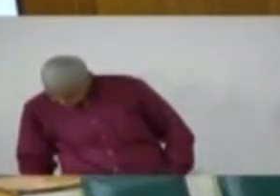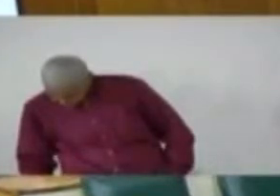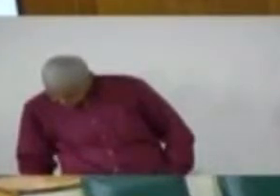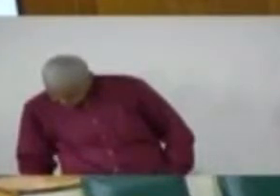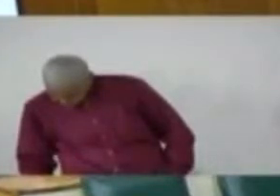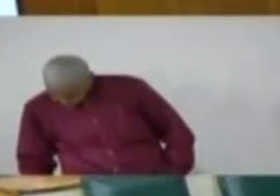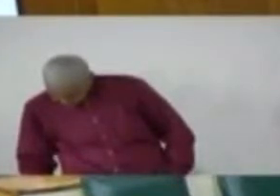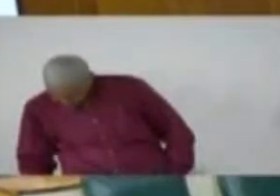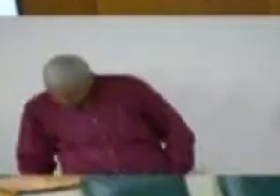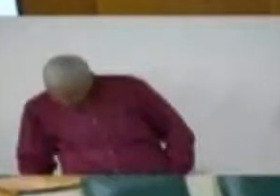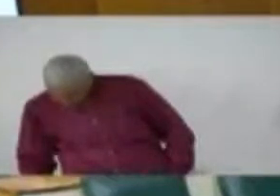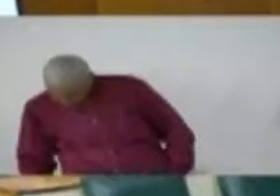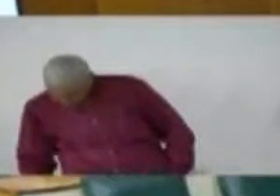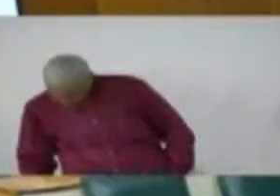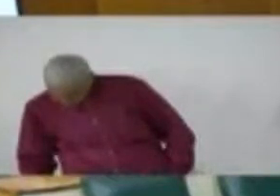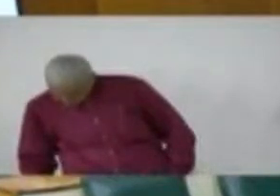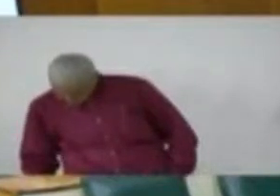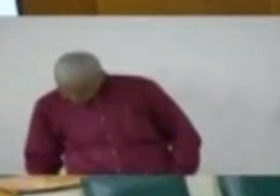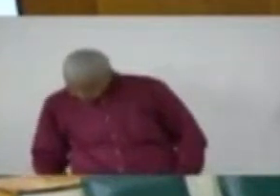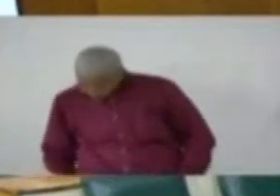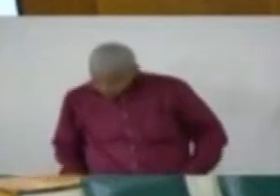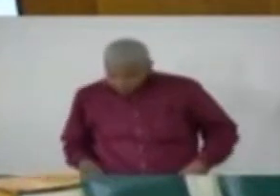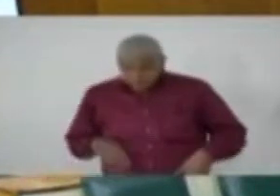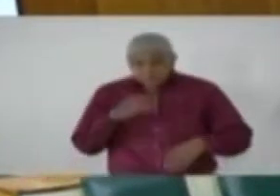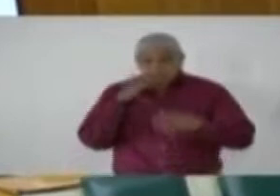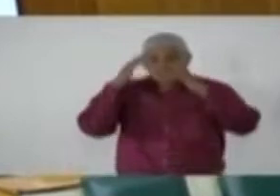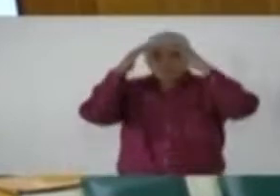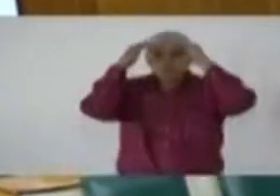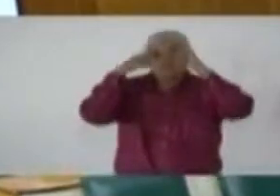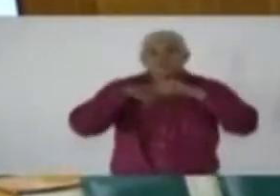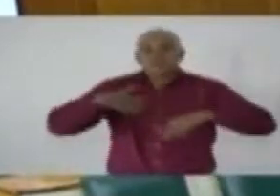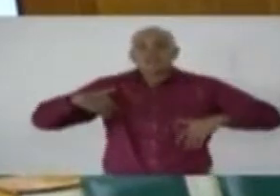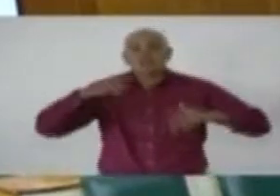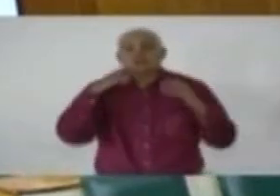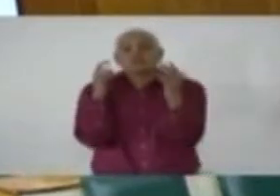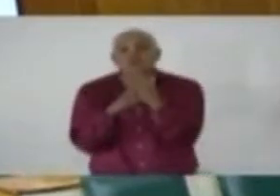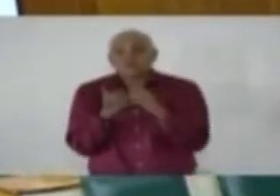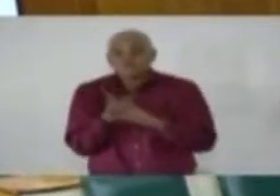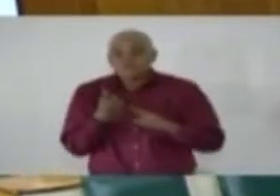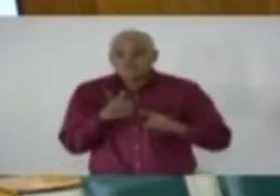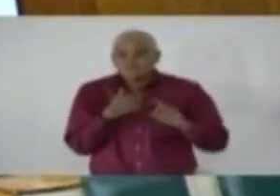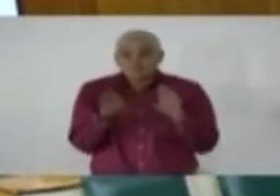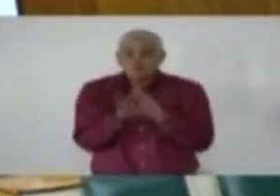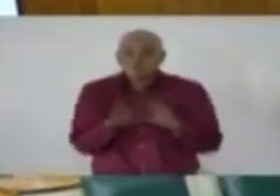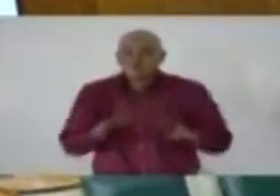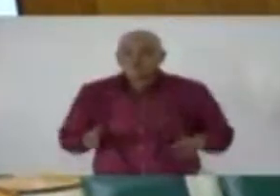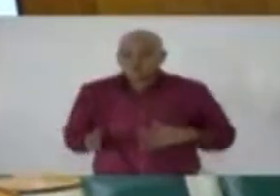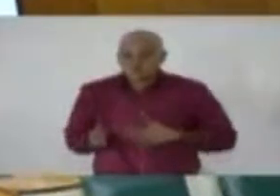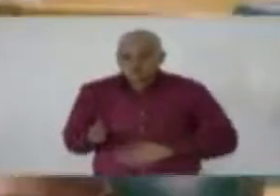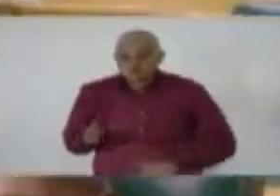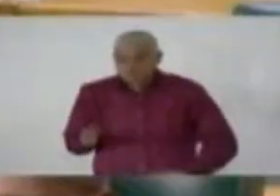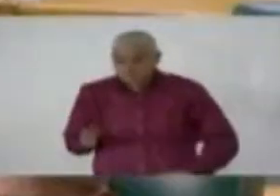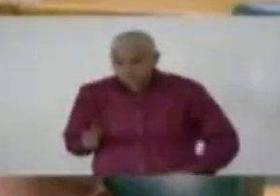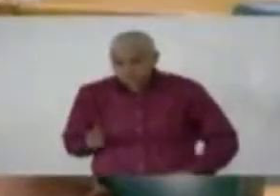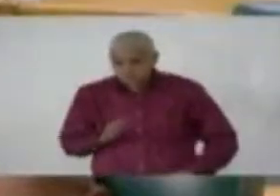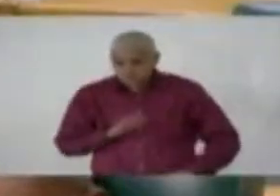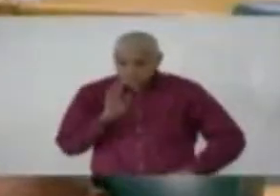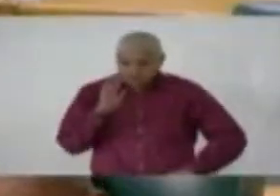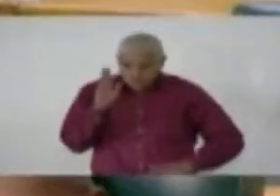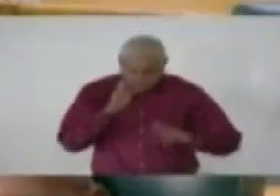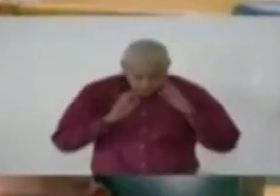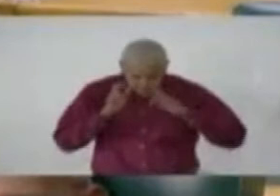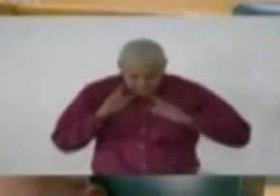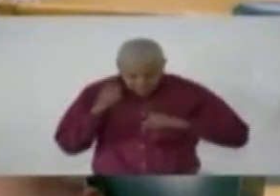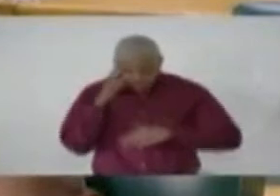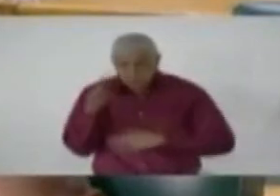I must admit, Mr. President, that I did not realize we were coming to a close. I was dug in and listening